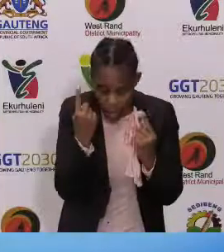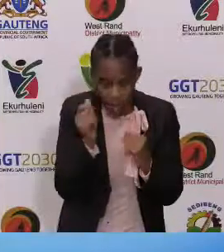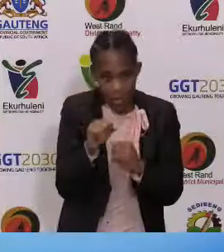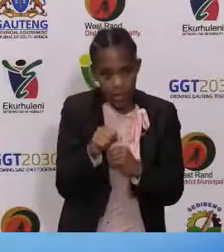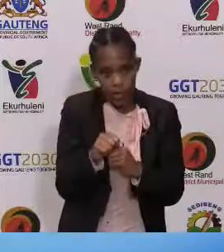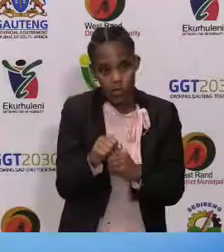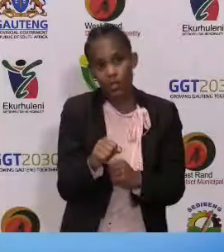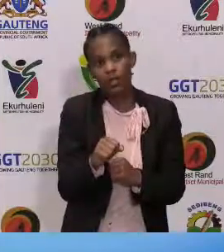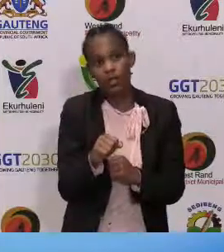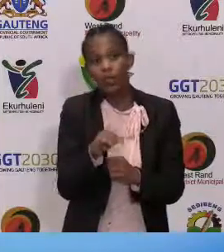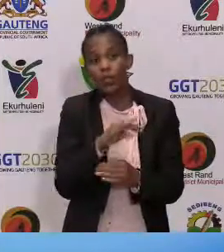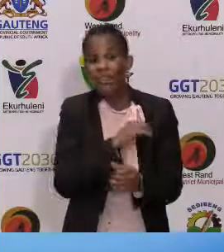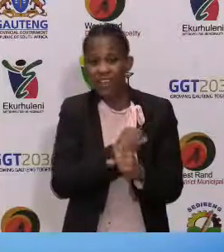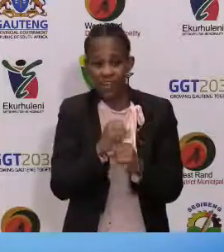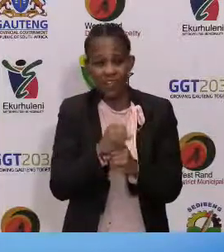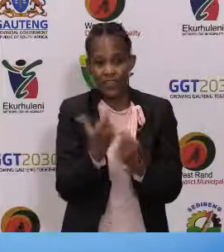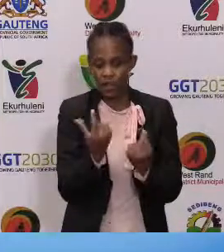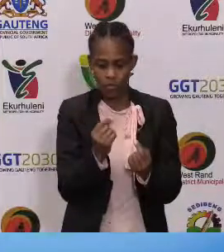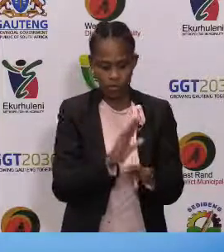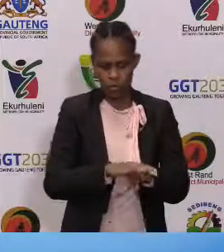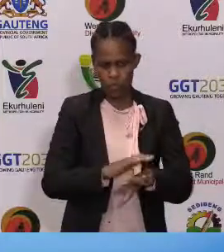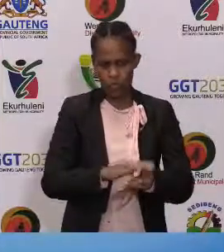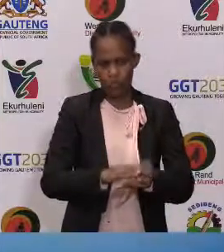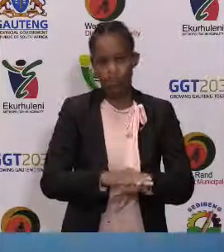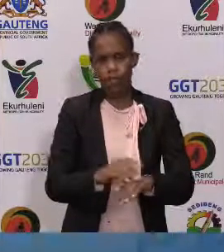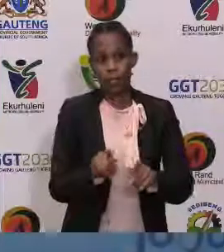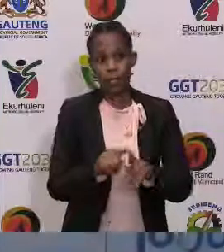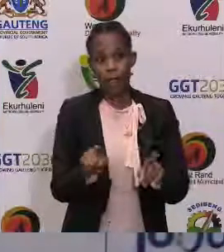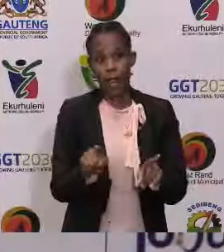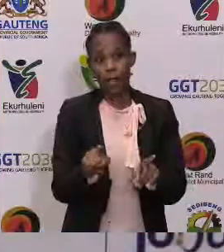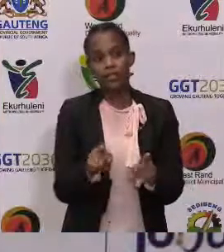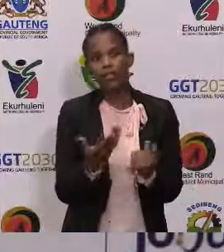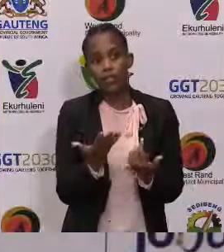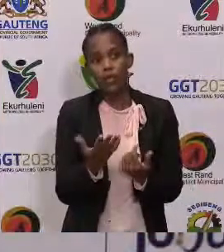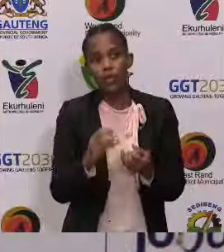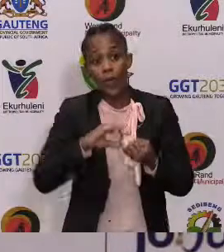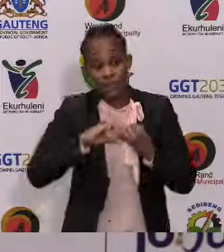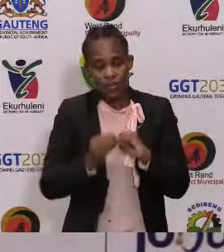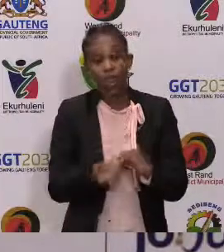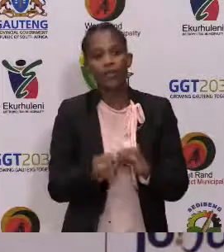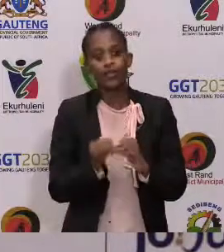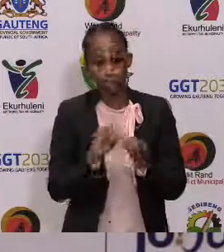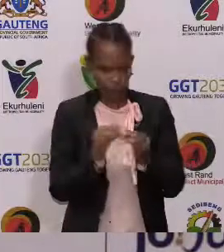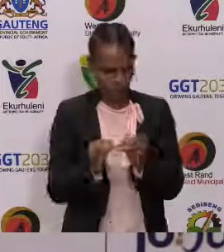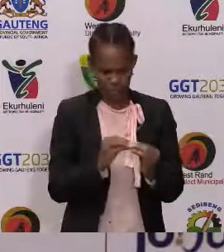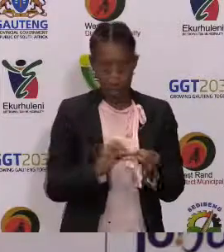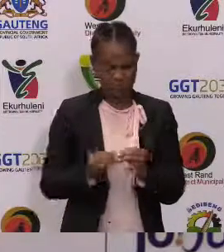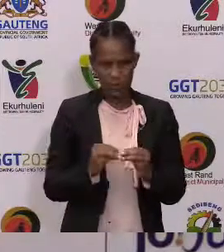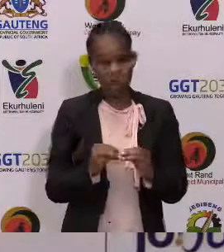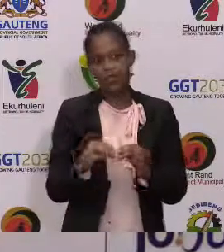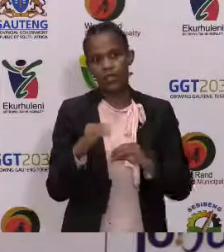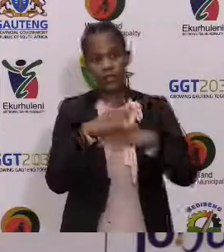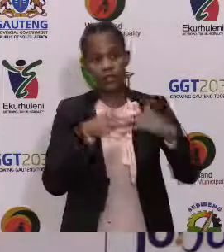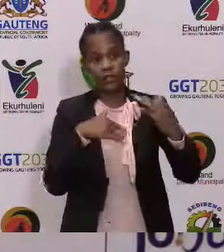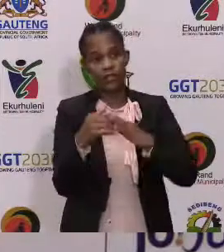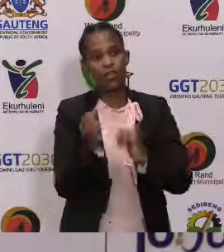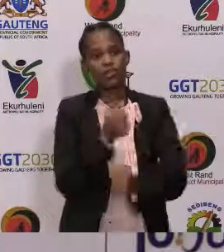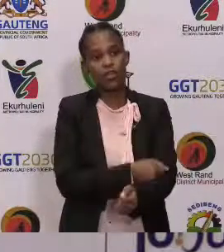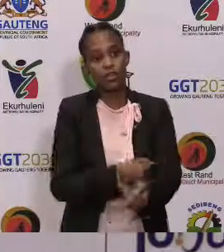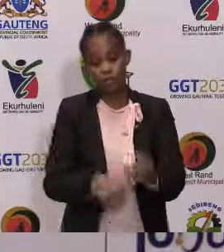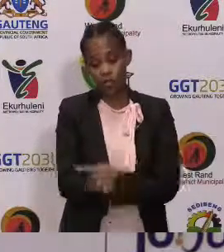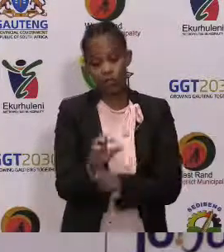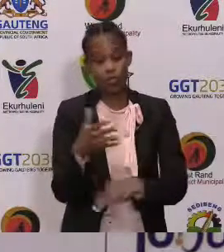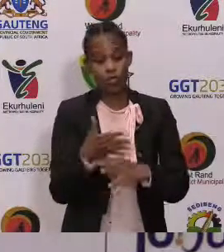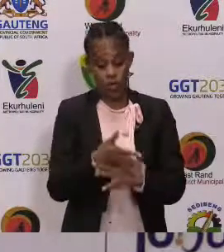then had commissioned NASREC, which we have subsequently decommissioned. As we are ramming up infrastructure within the province,